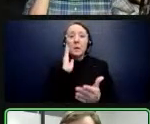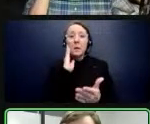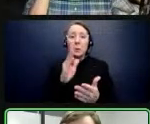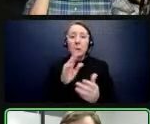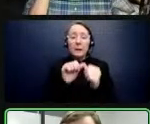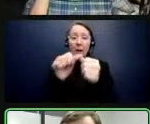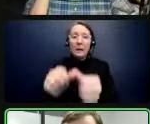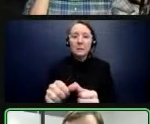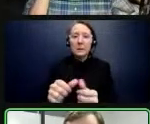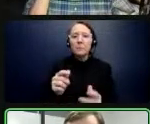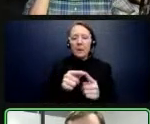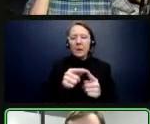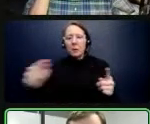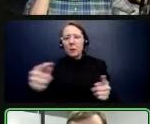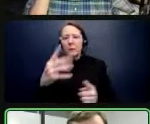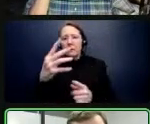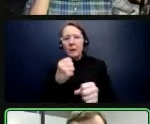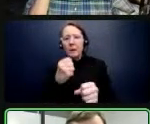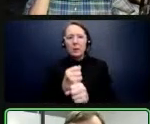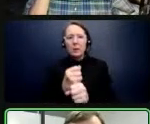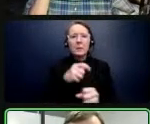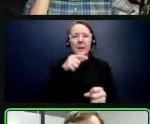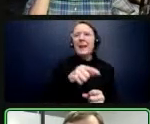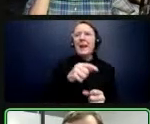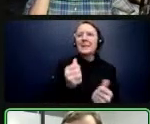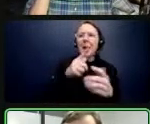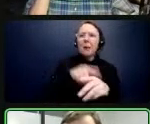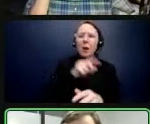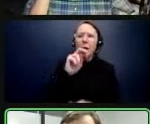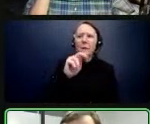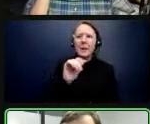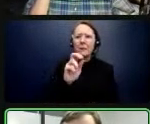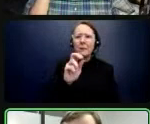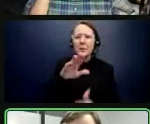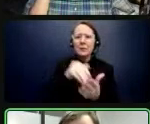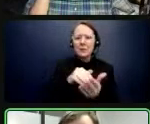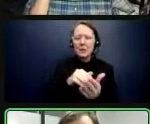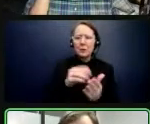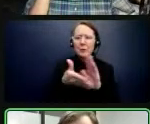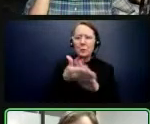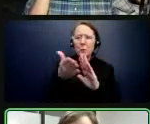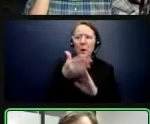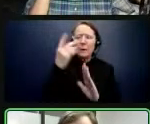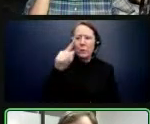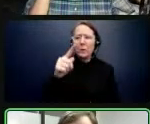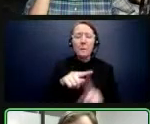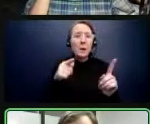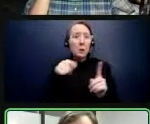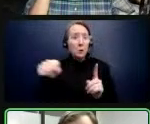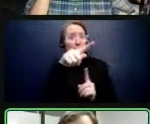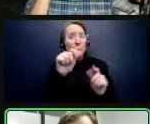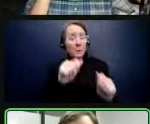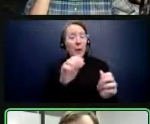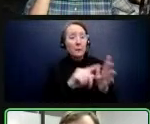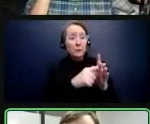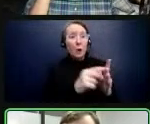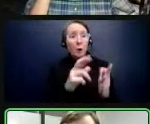is goes for. I wanted to do it past then, but certainly you could start or stop any investment at your